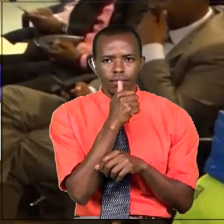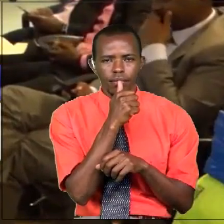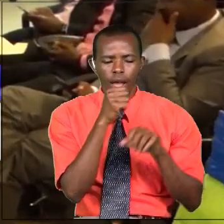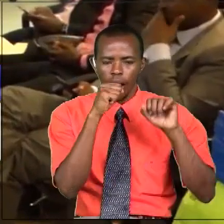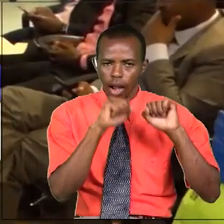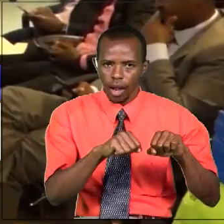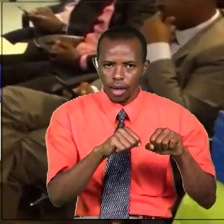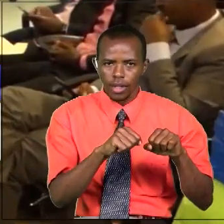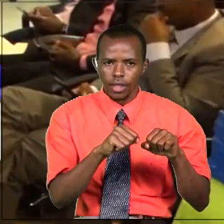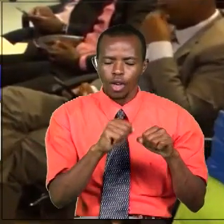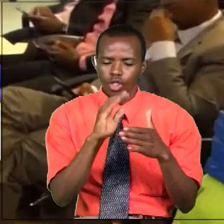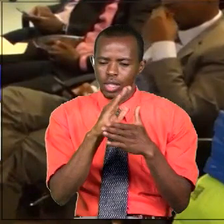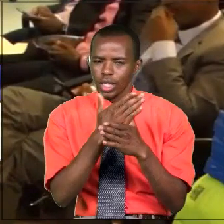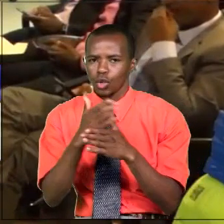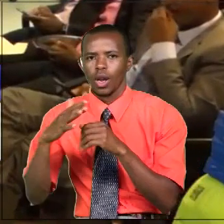pursuant to Section 9,